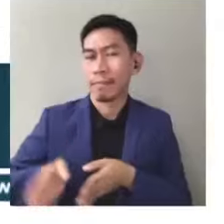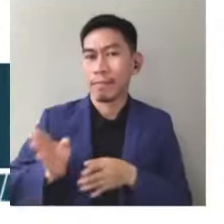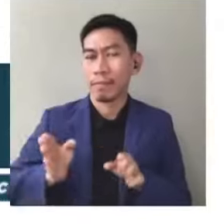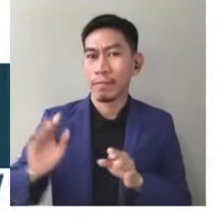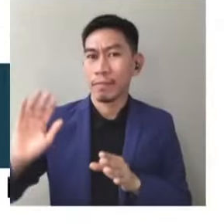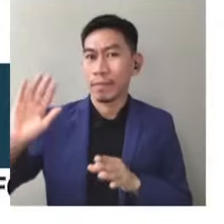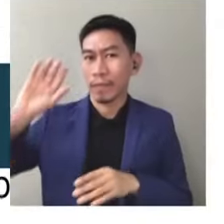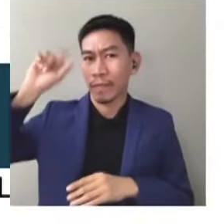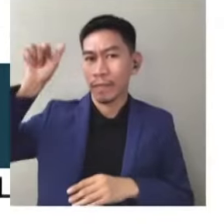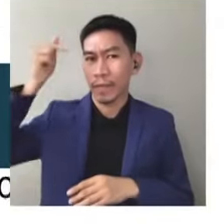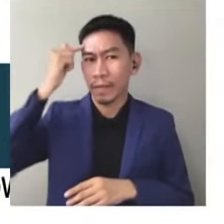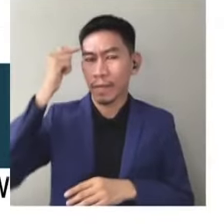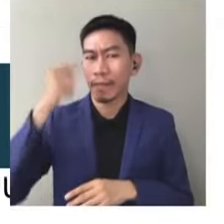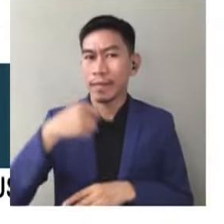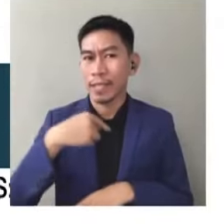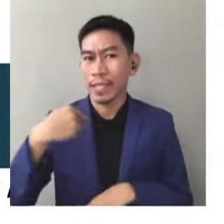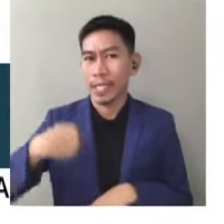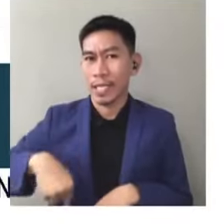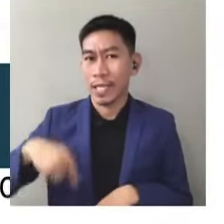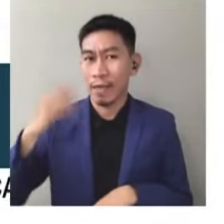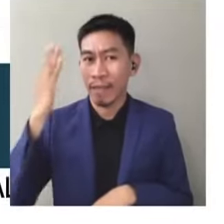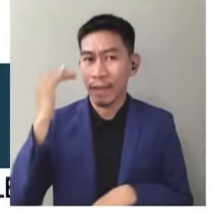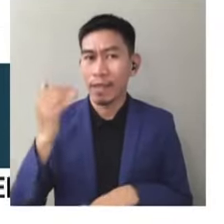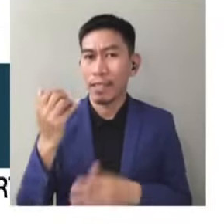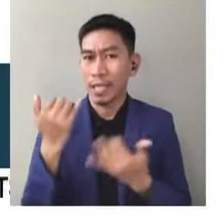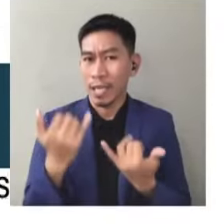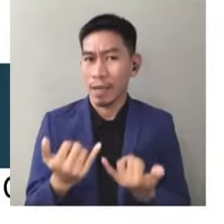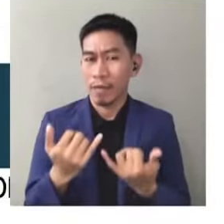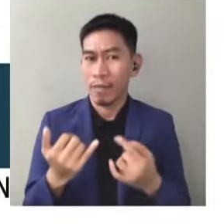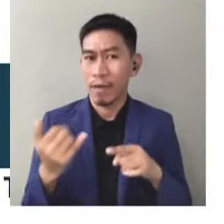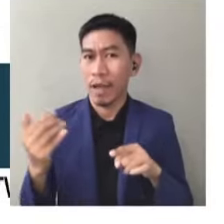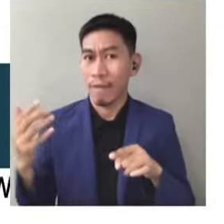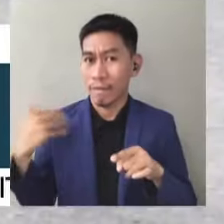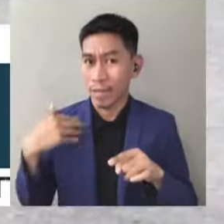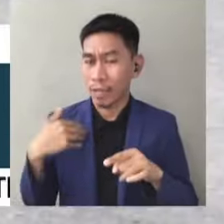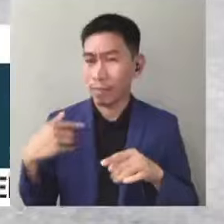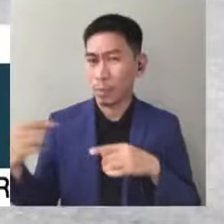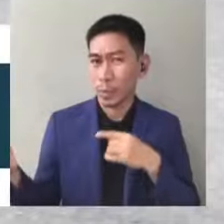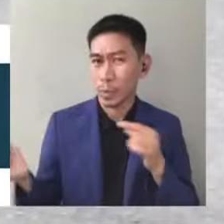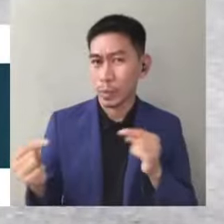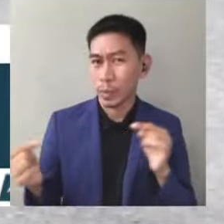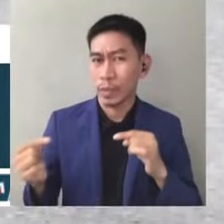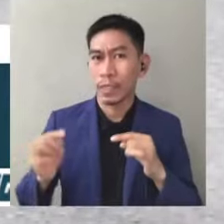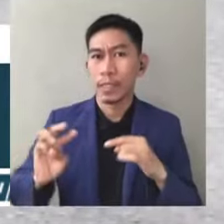China, because we have this dispute in the West Philippine Sea.